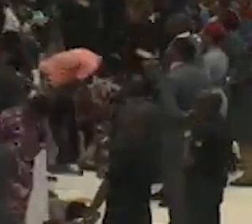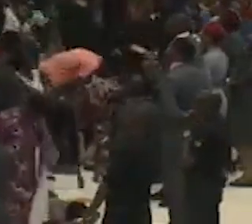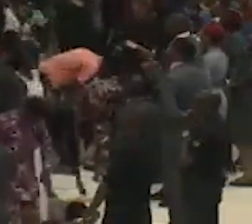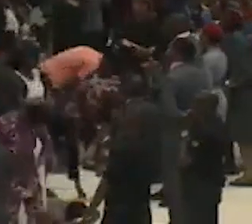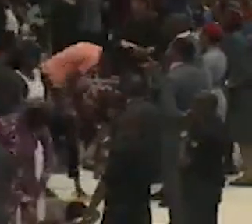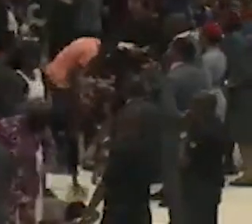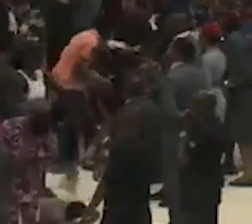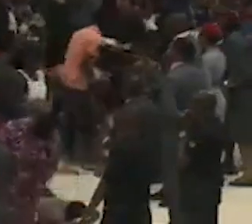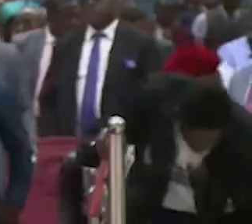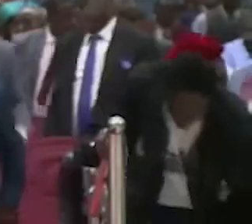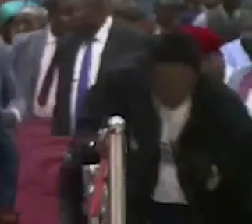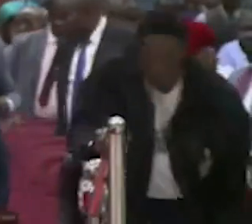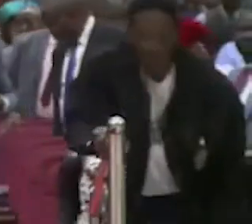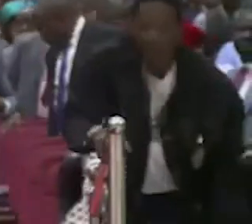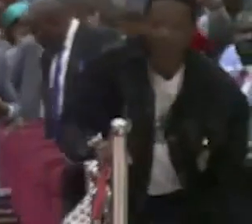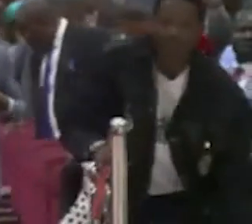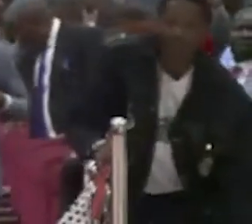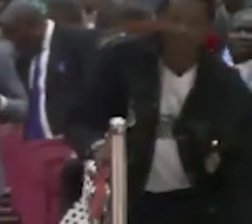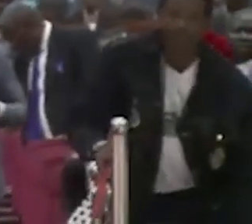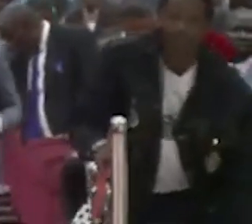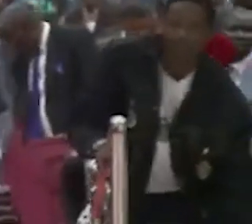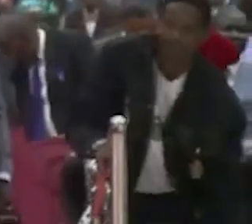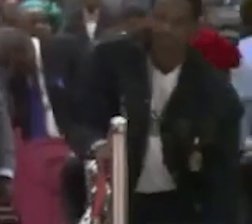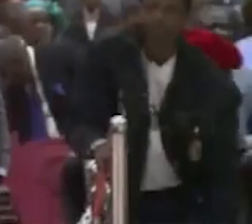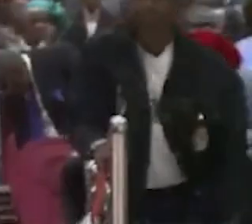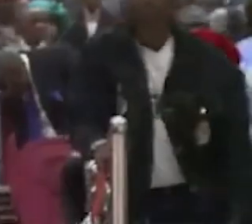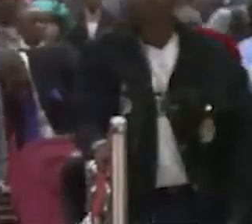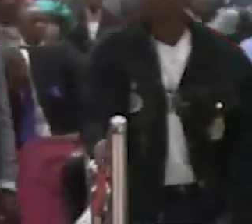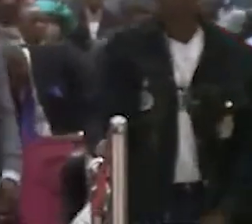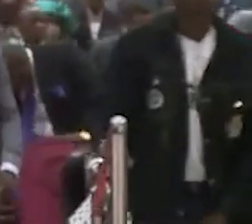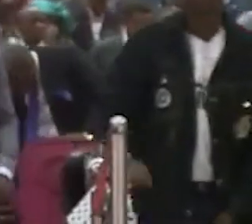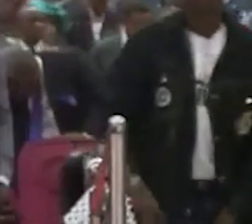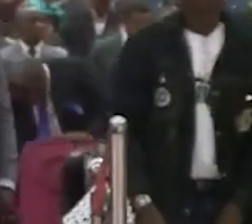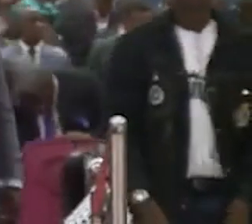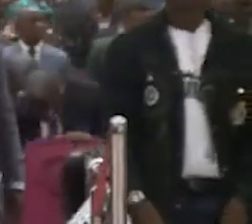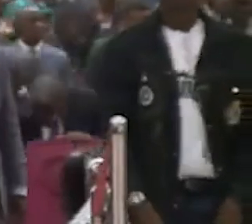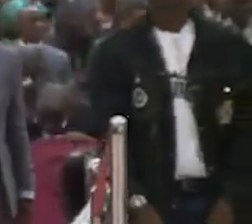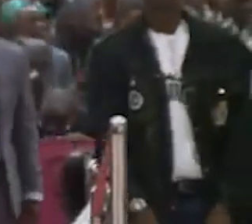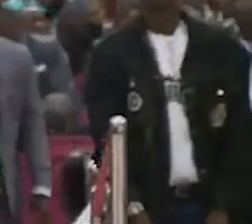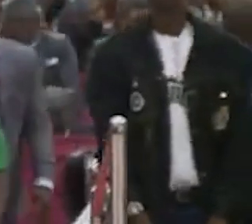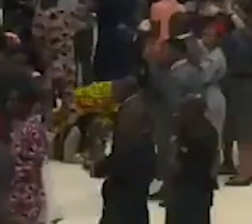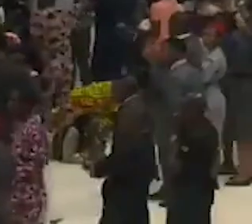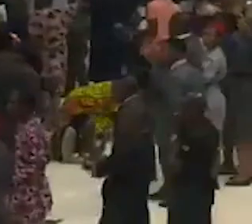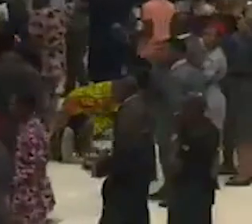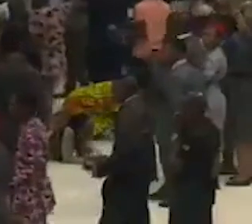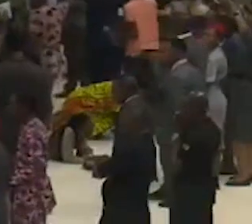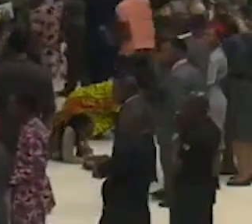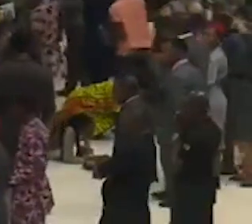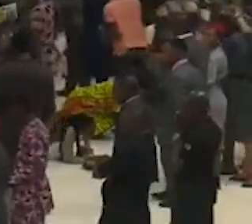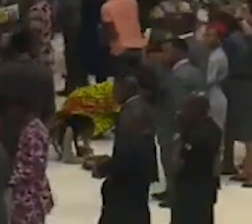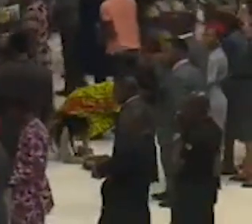Amen. Amen. Amen. Well, let someone shout hallelujah.